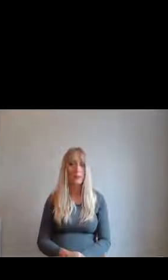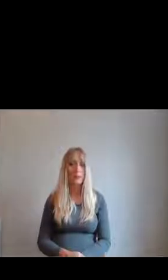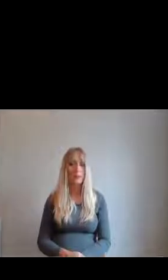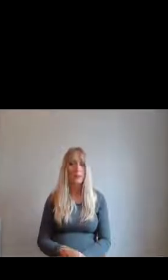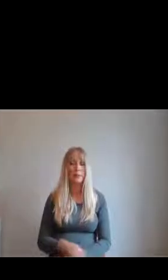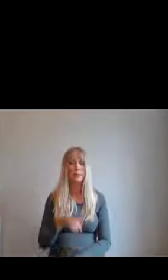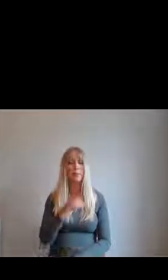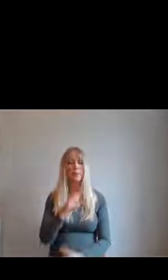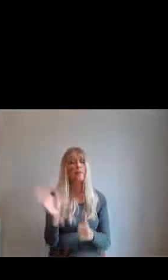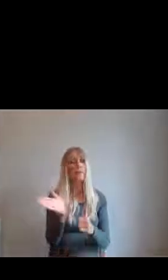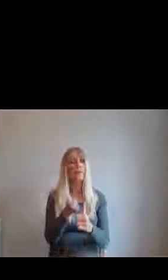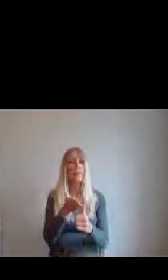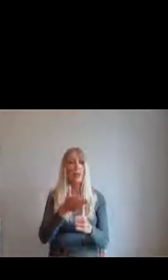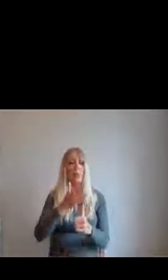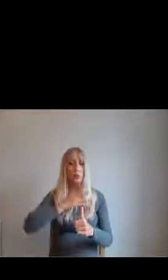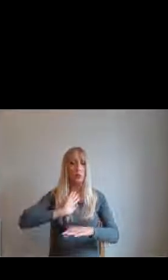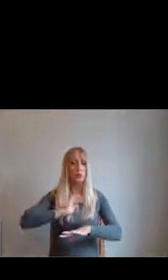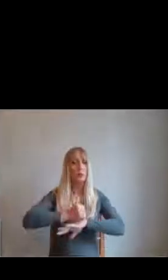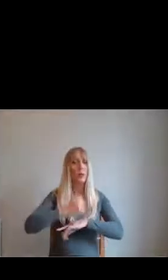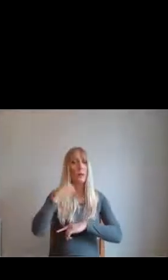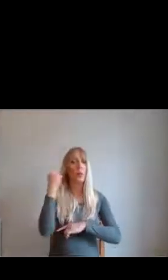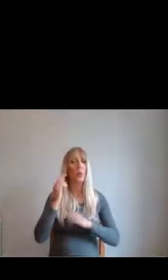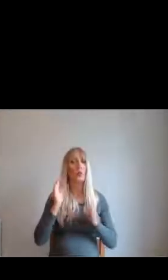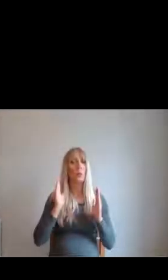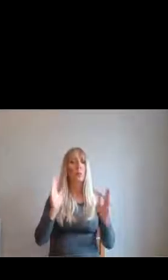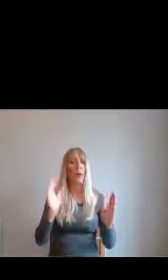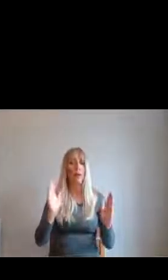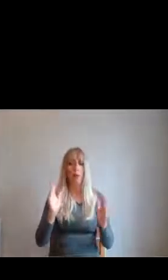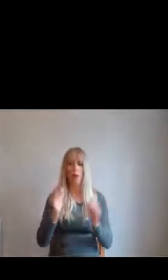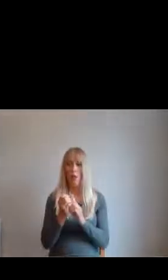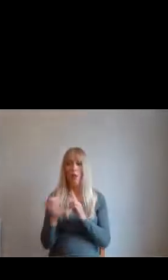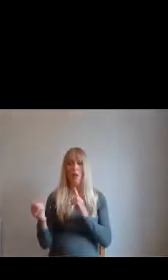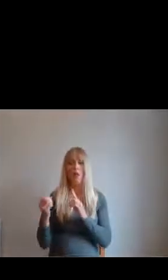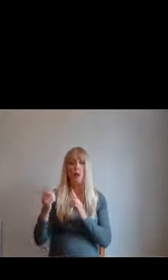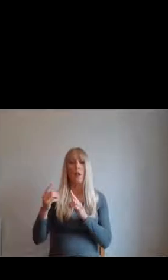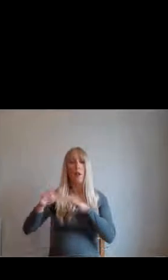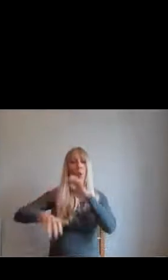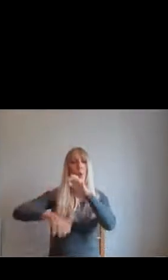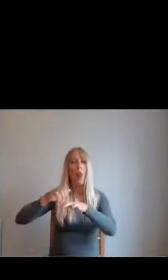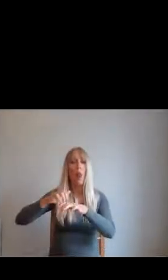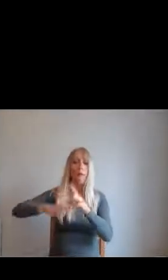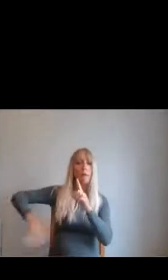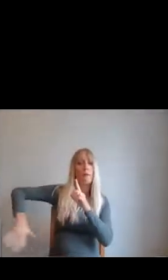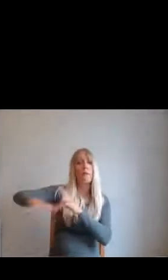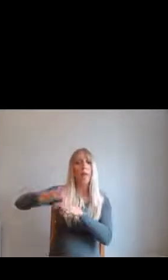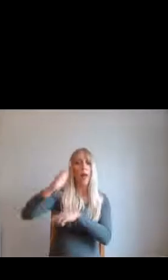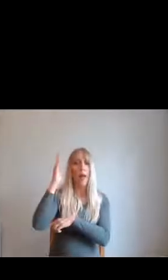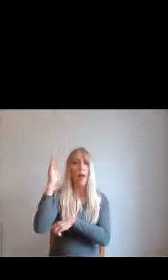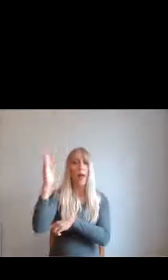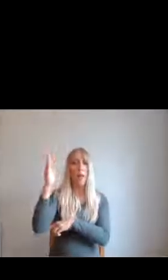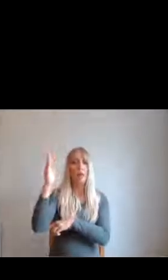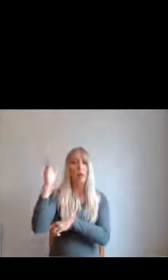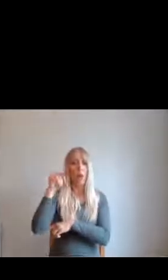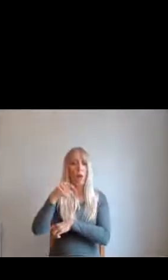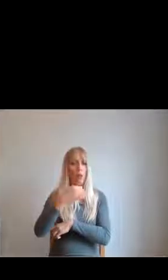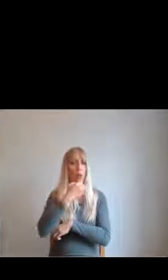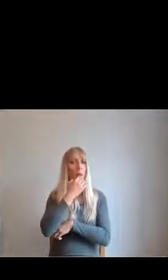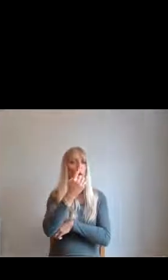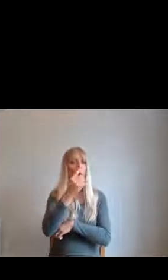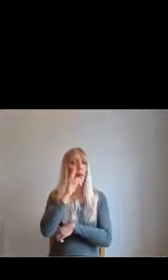So firstly, we're proposing a noise barrier in the area of the wilderness. This is denoted by the number 1 on the